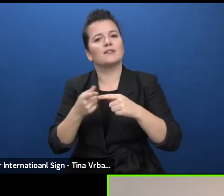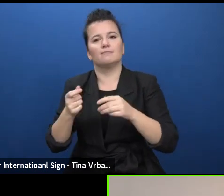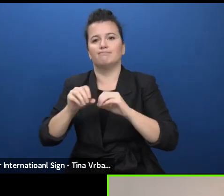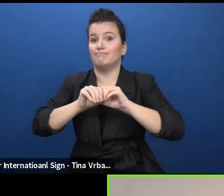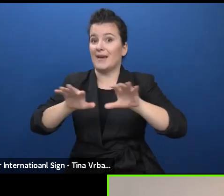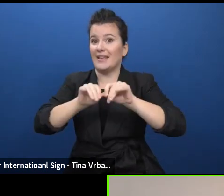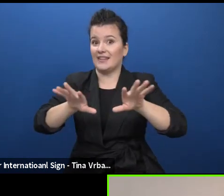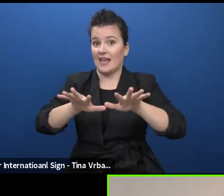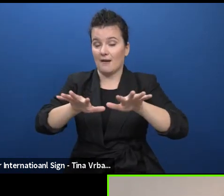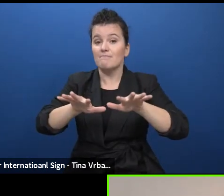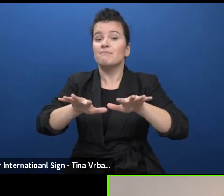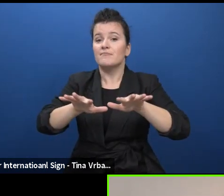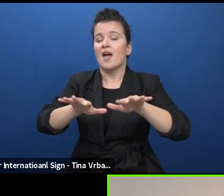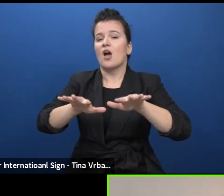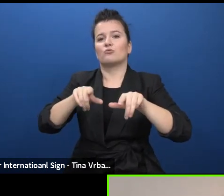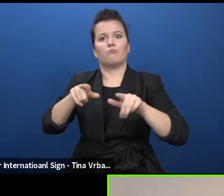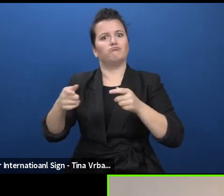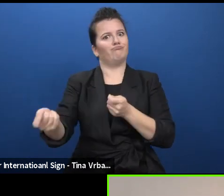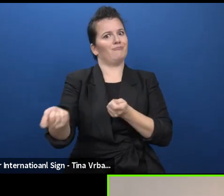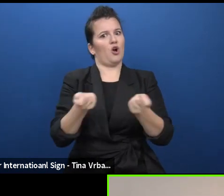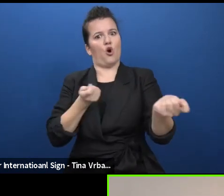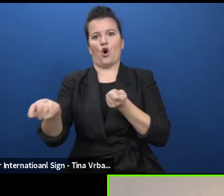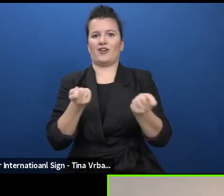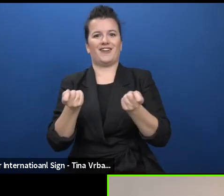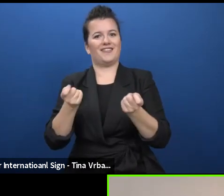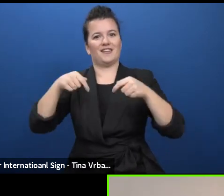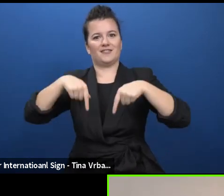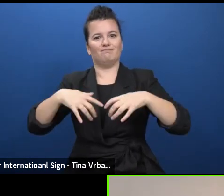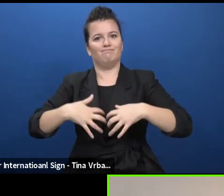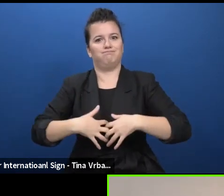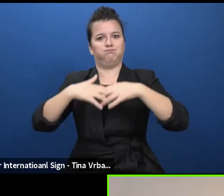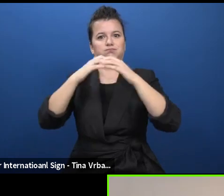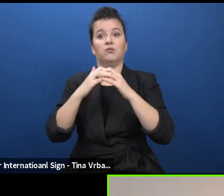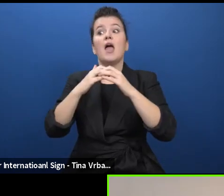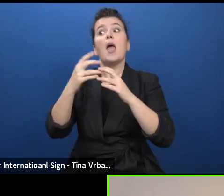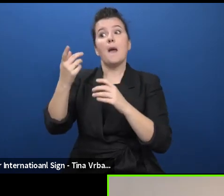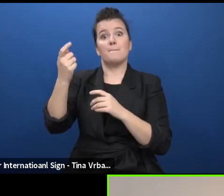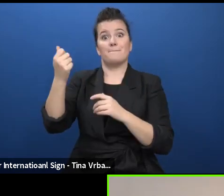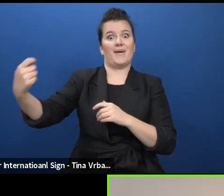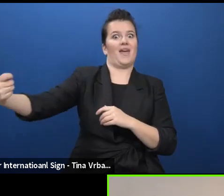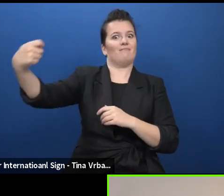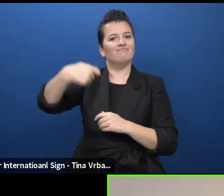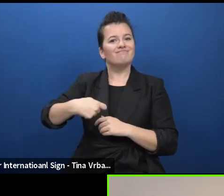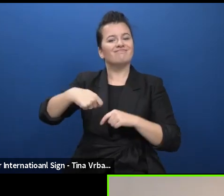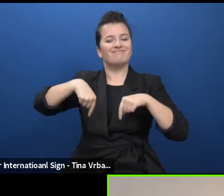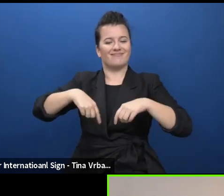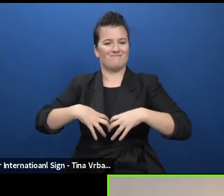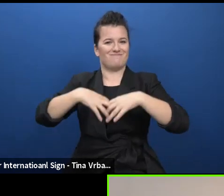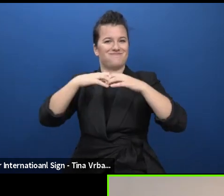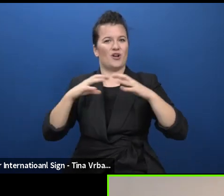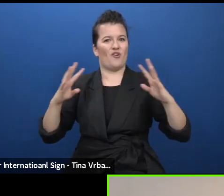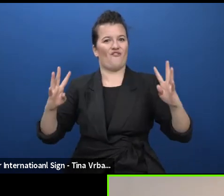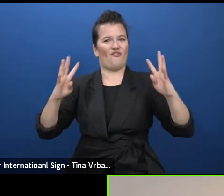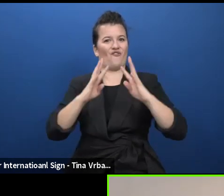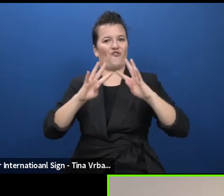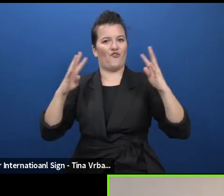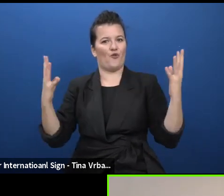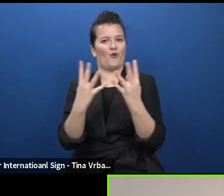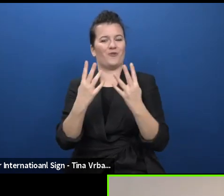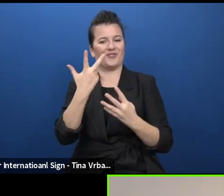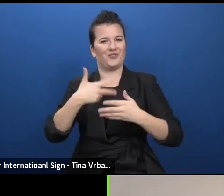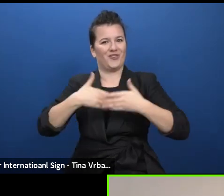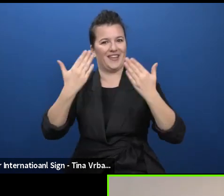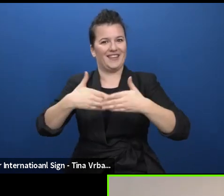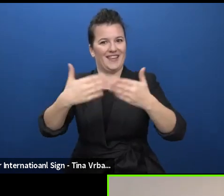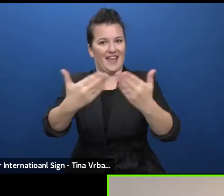Presidency of the European Union Council are funding this three-day event. As we have to meet